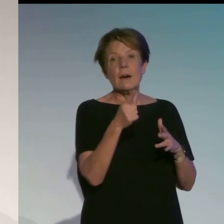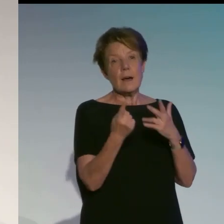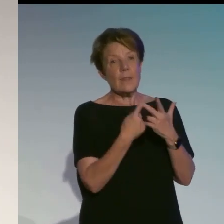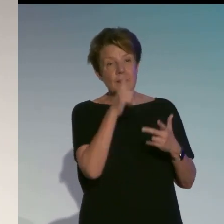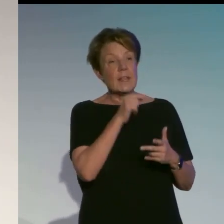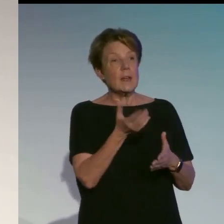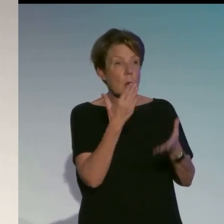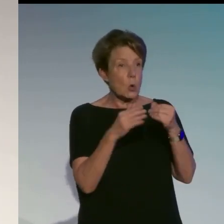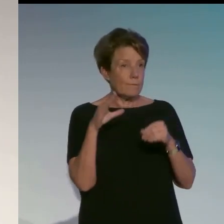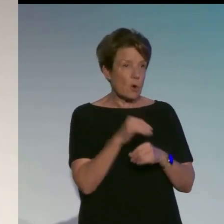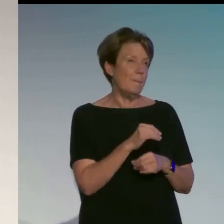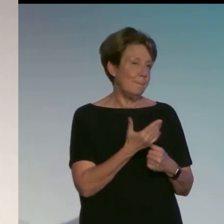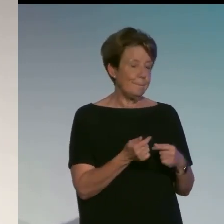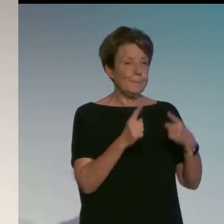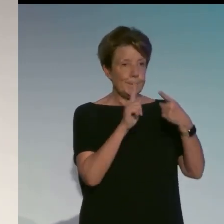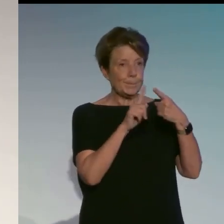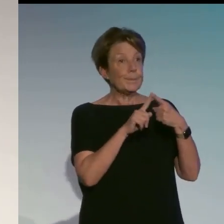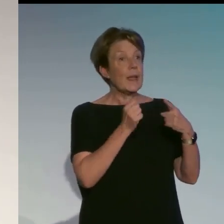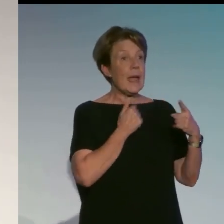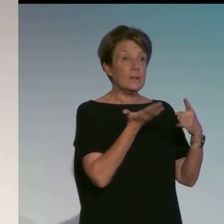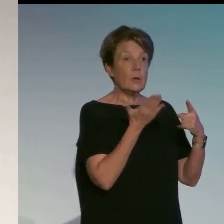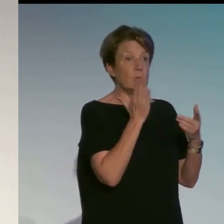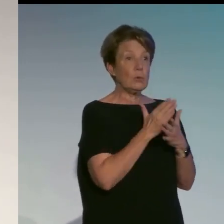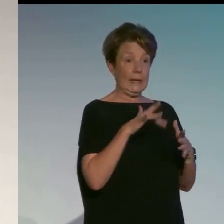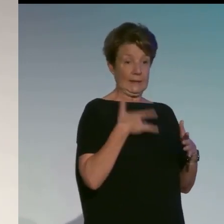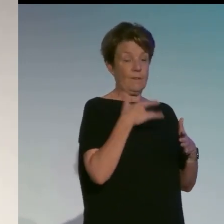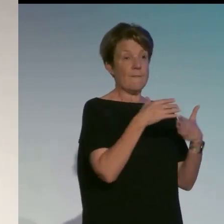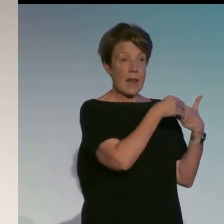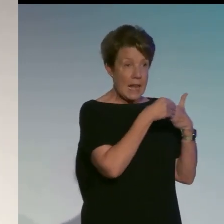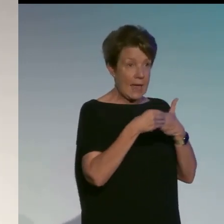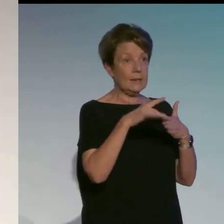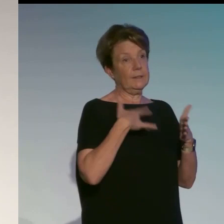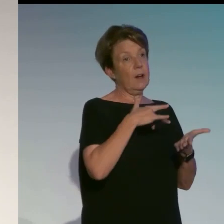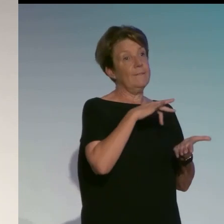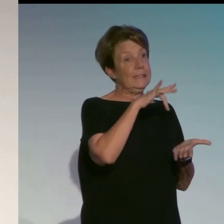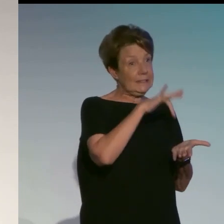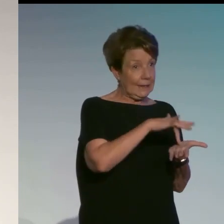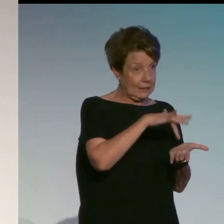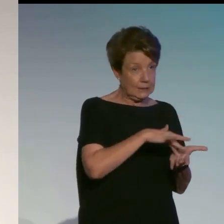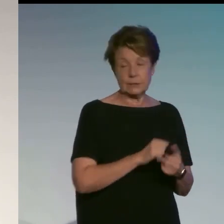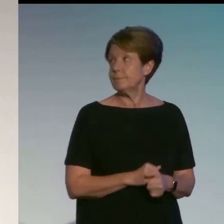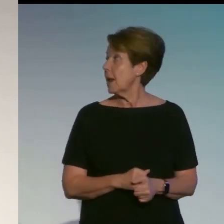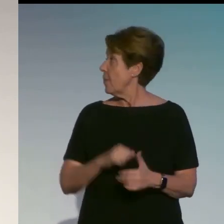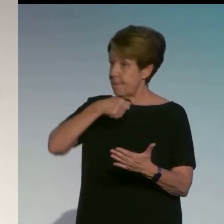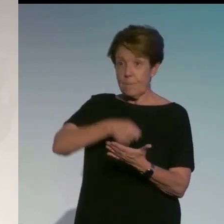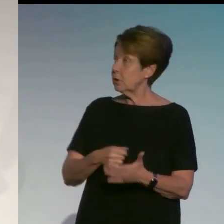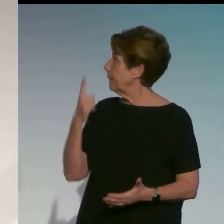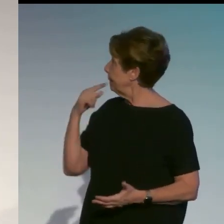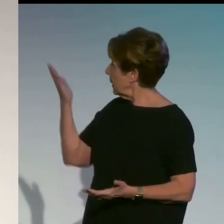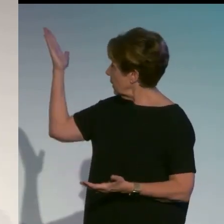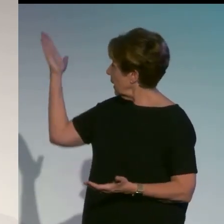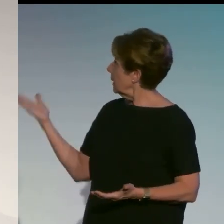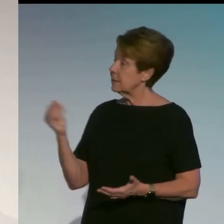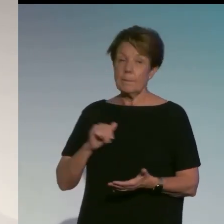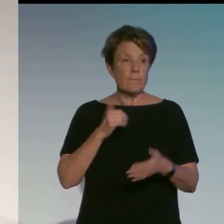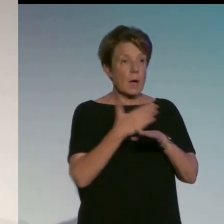that we've done, which I'm really proud of, is that our service is survivor-led and survivor-centred. On the bottom of this page, you will see some of my colleagues